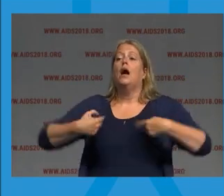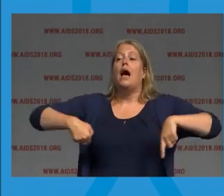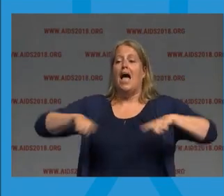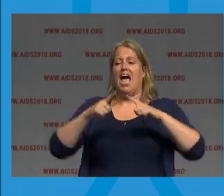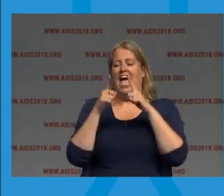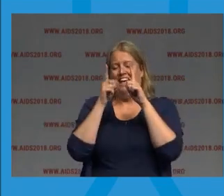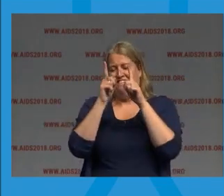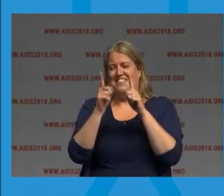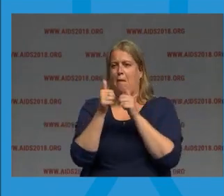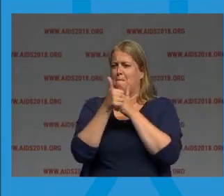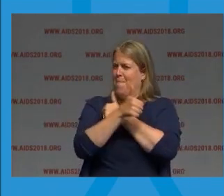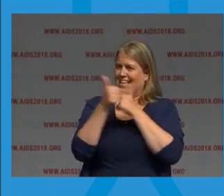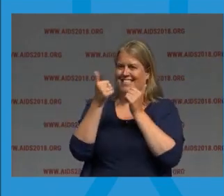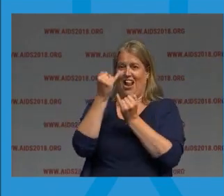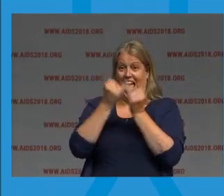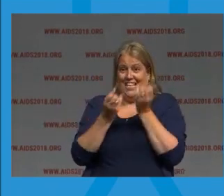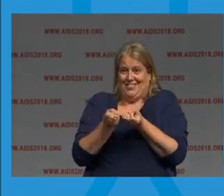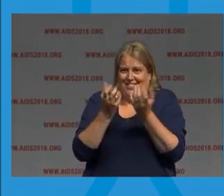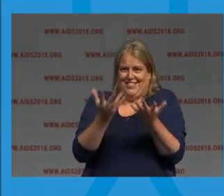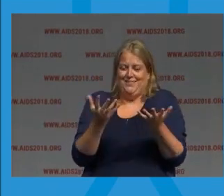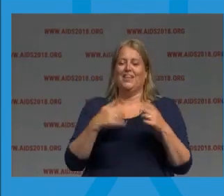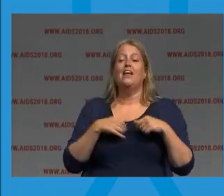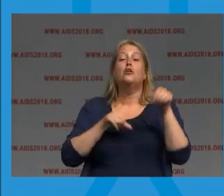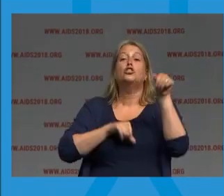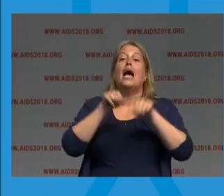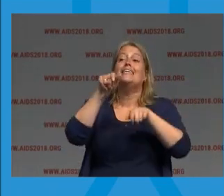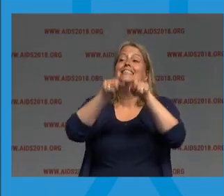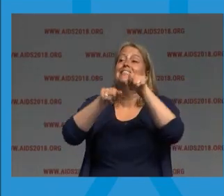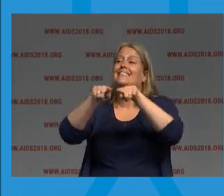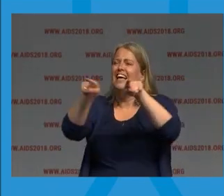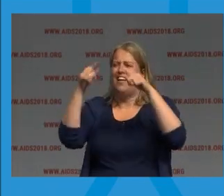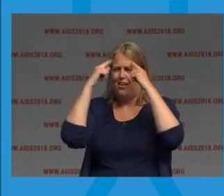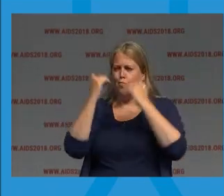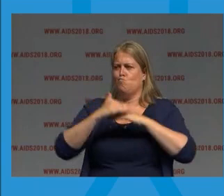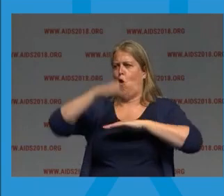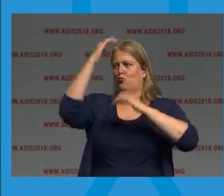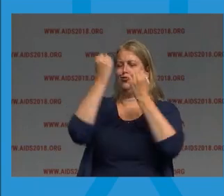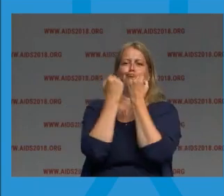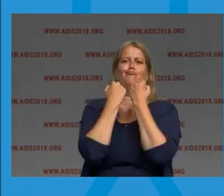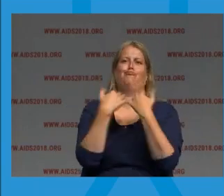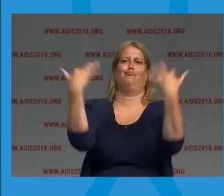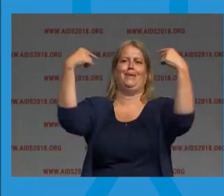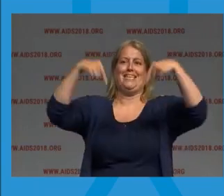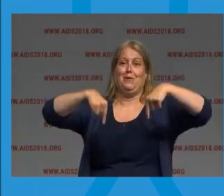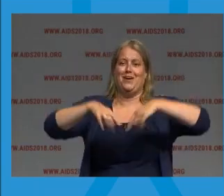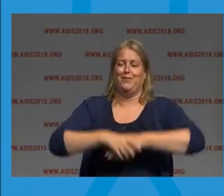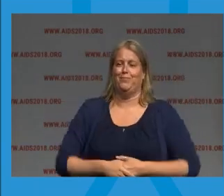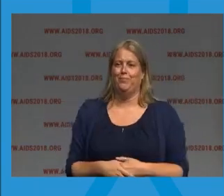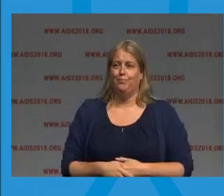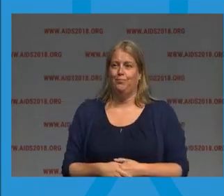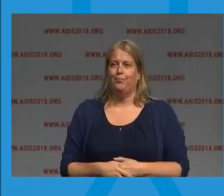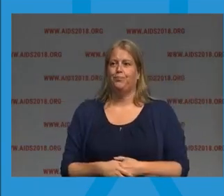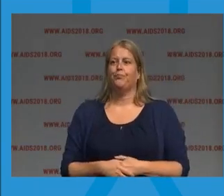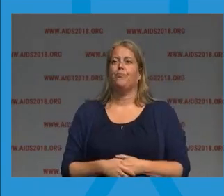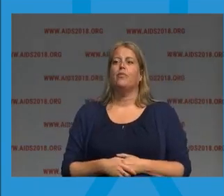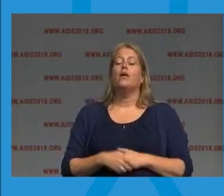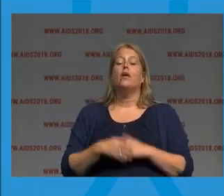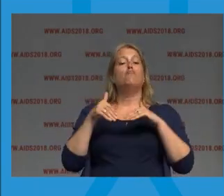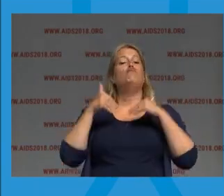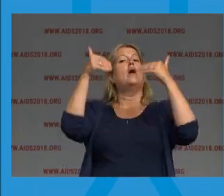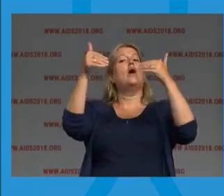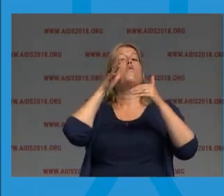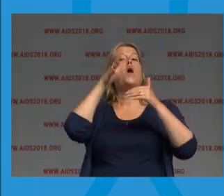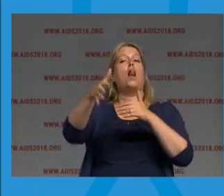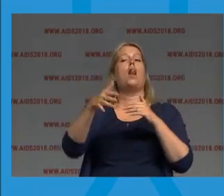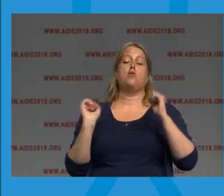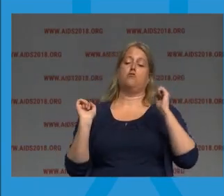best for last, and this is to the scientists who probably are the most in this room. There's going to be an expert consensus statement that